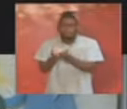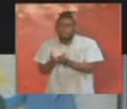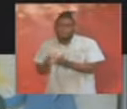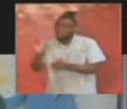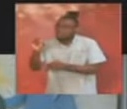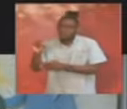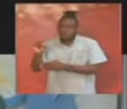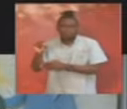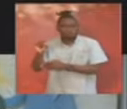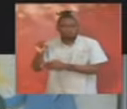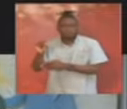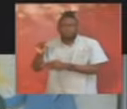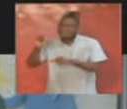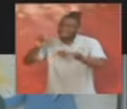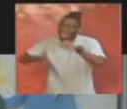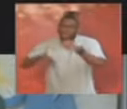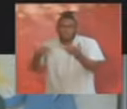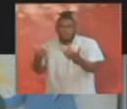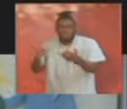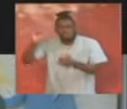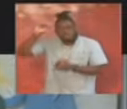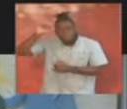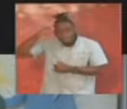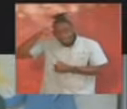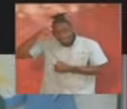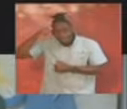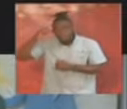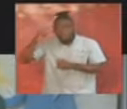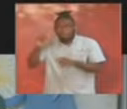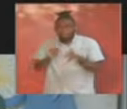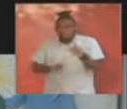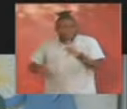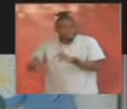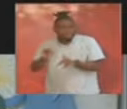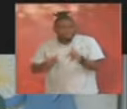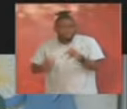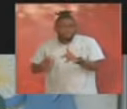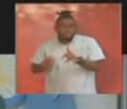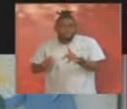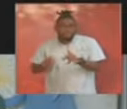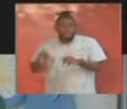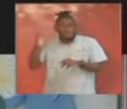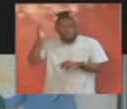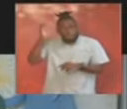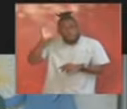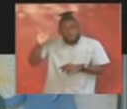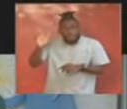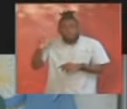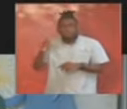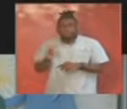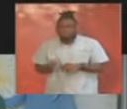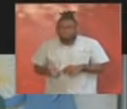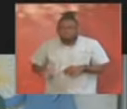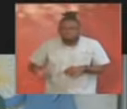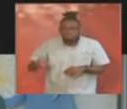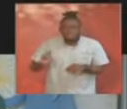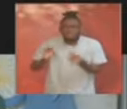want to remind persons that, yes, the reef tours are allowed to continue, but not at